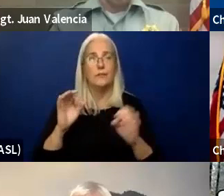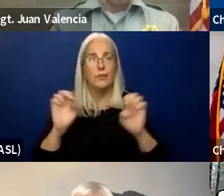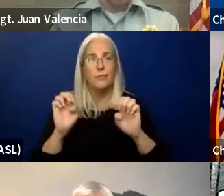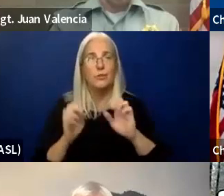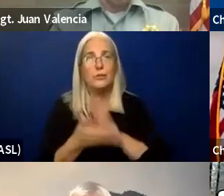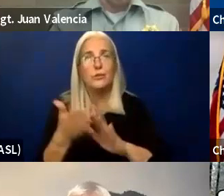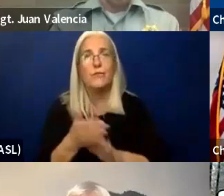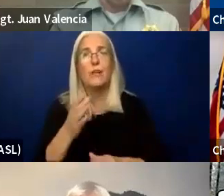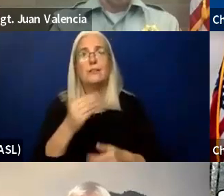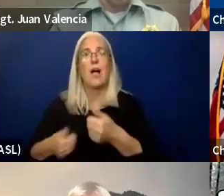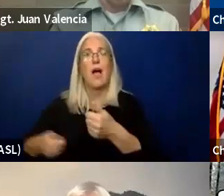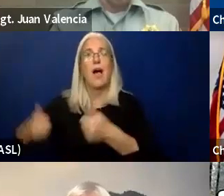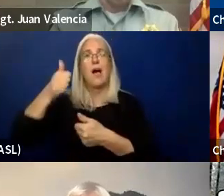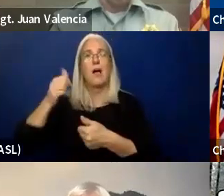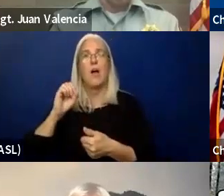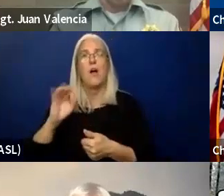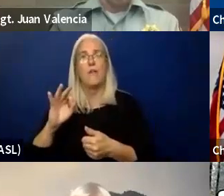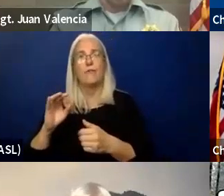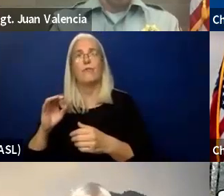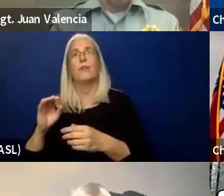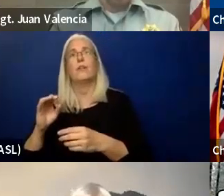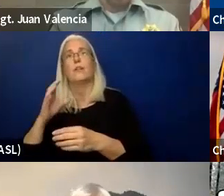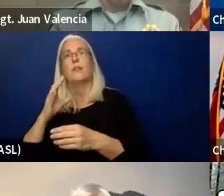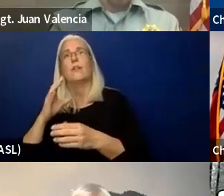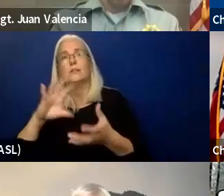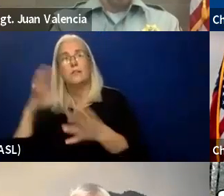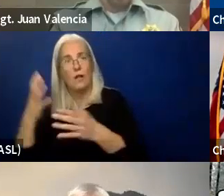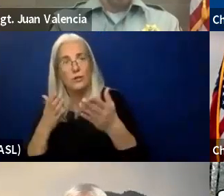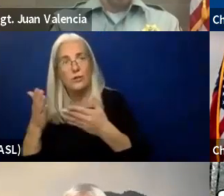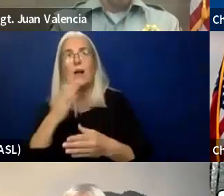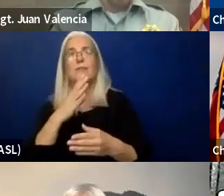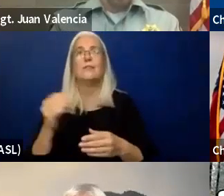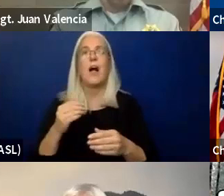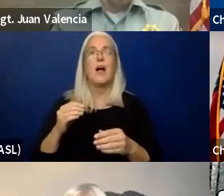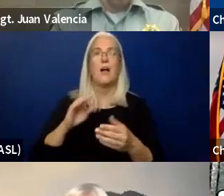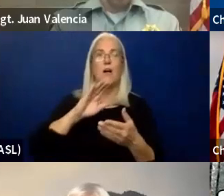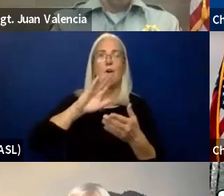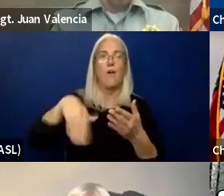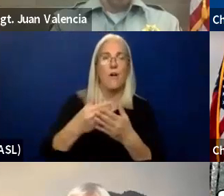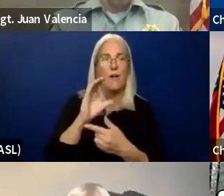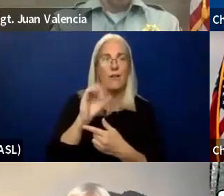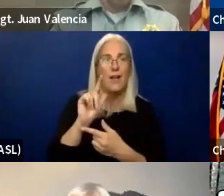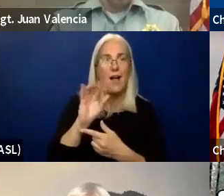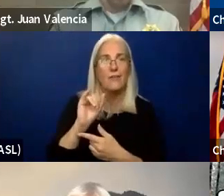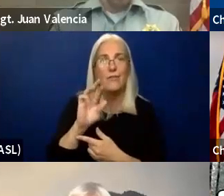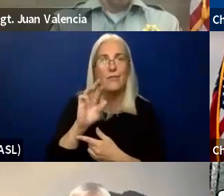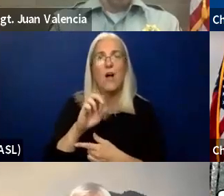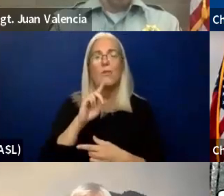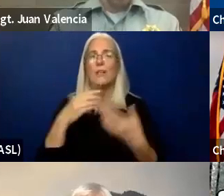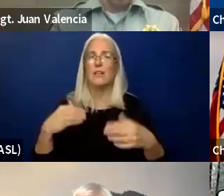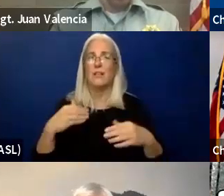as well as the Chief of CAL FIRE on the ground here yesterday, both in Sonoma and Napa, surveying the damage. And as you all know, the state will be